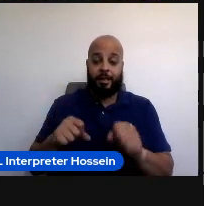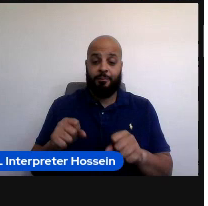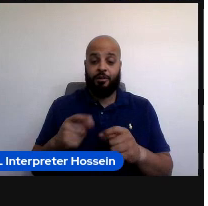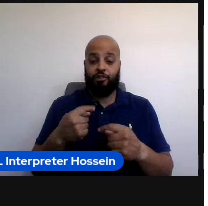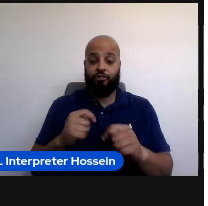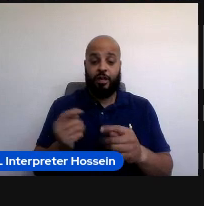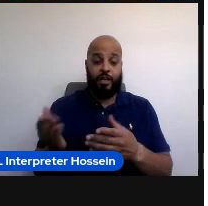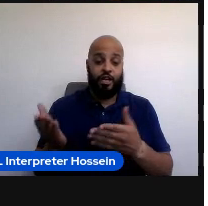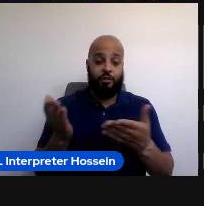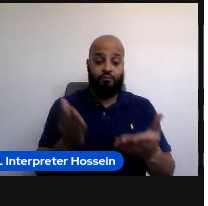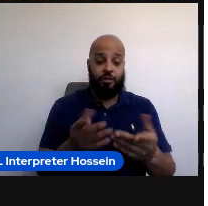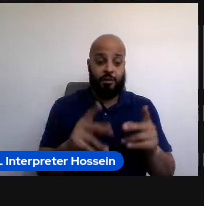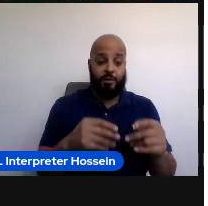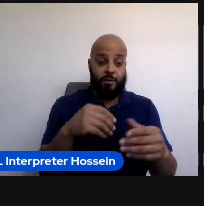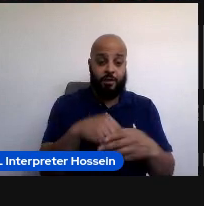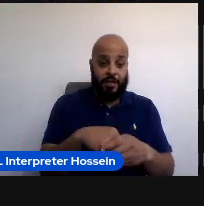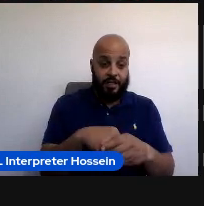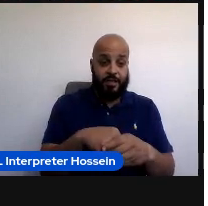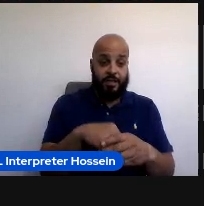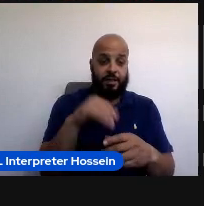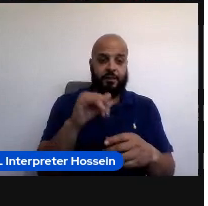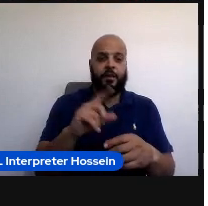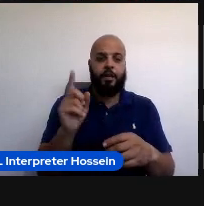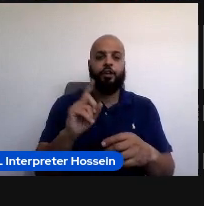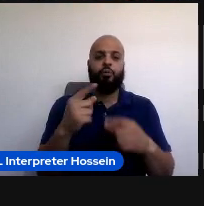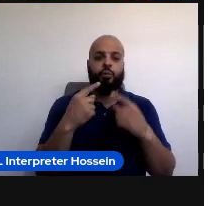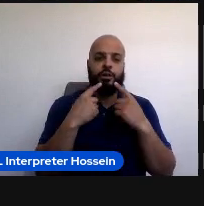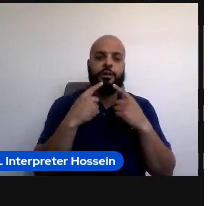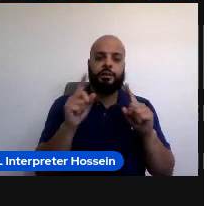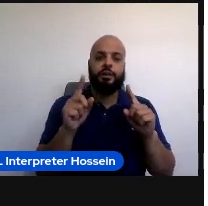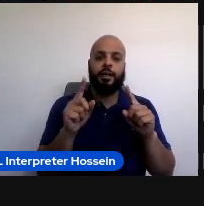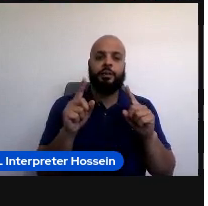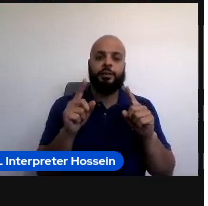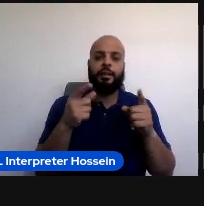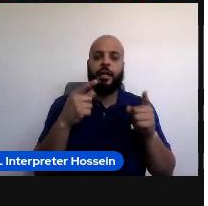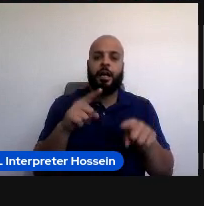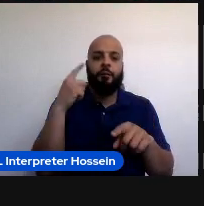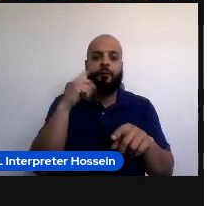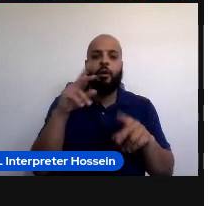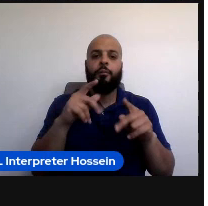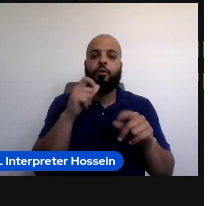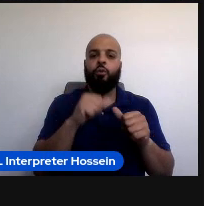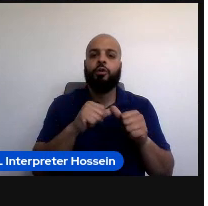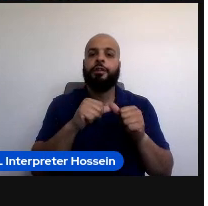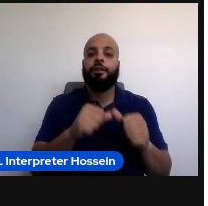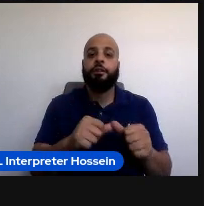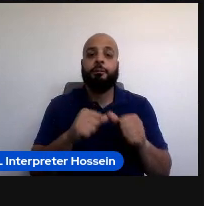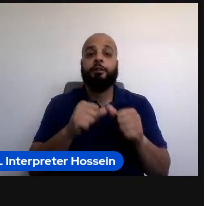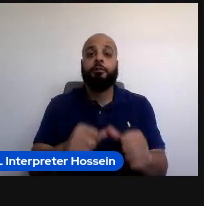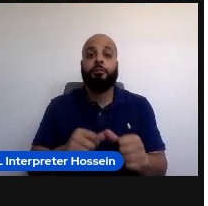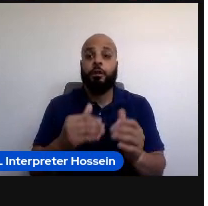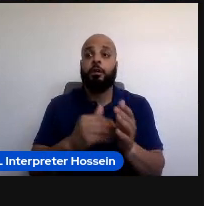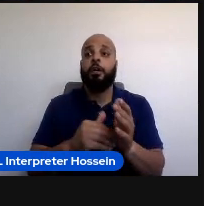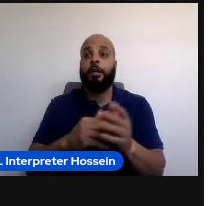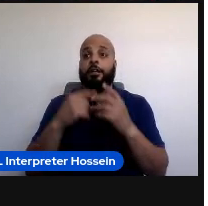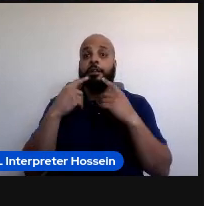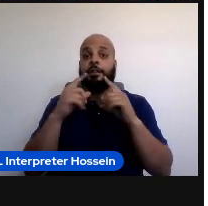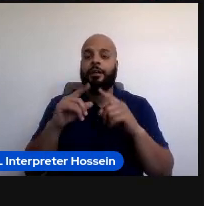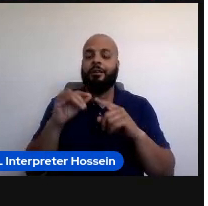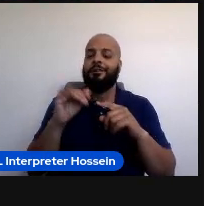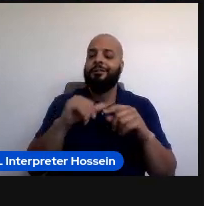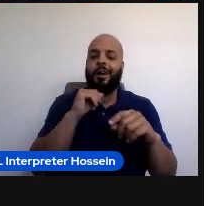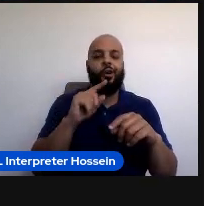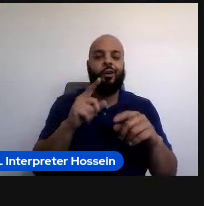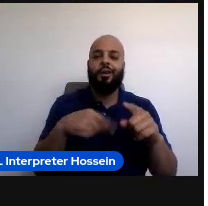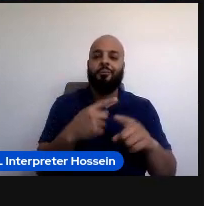bring people in, that is where success lies for those who are consistently successful. It's not about going out